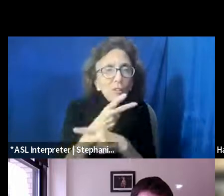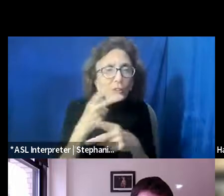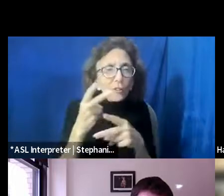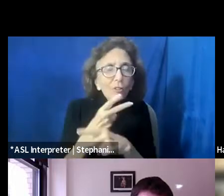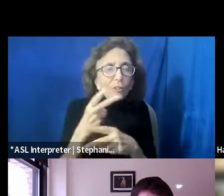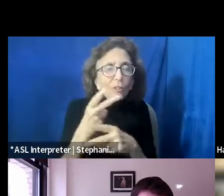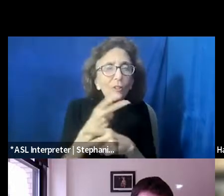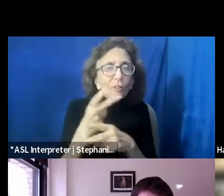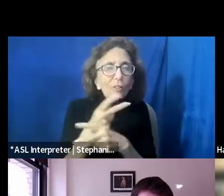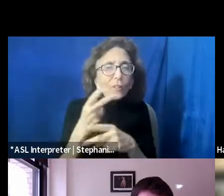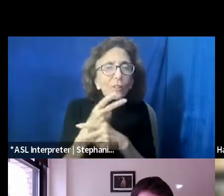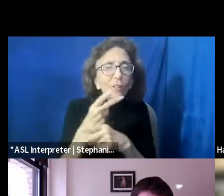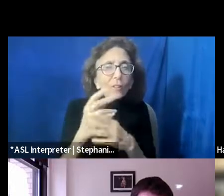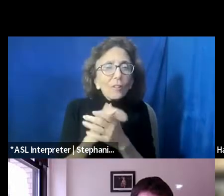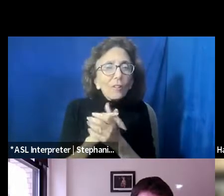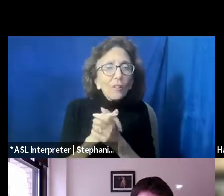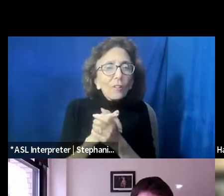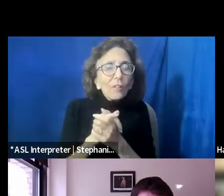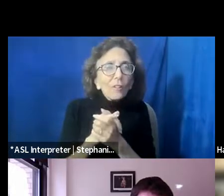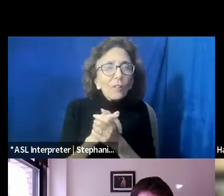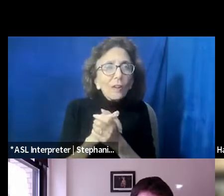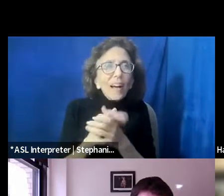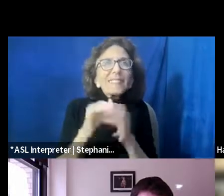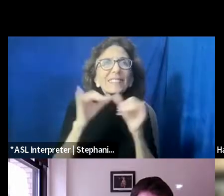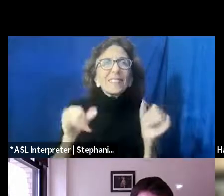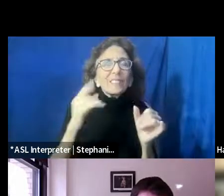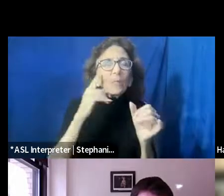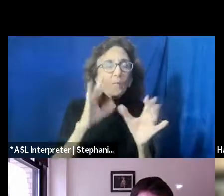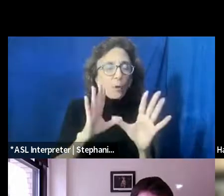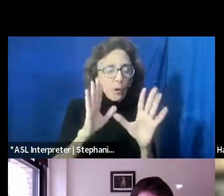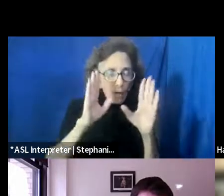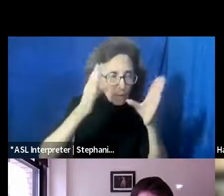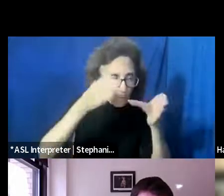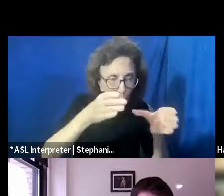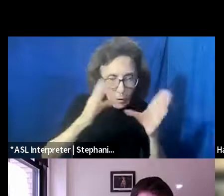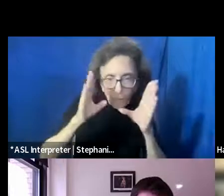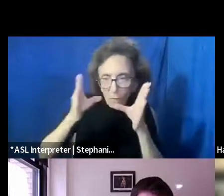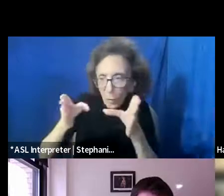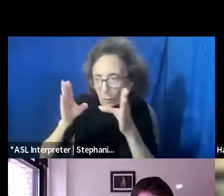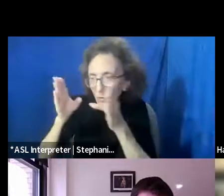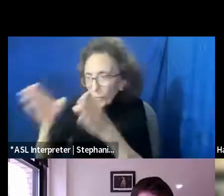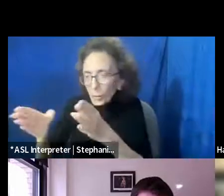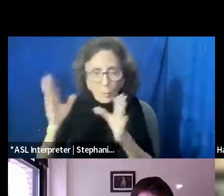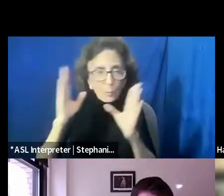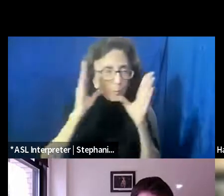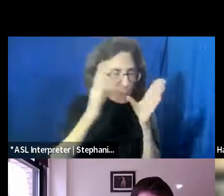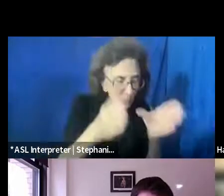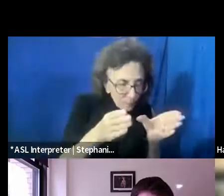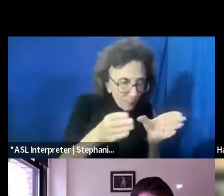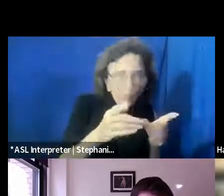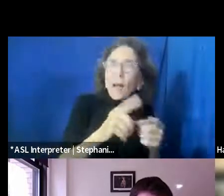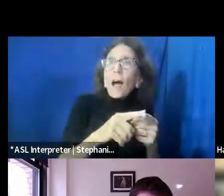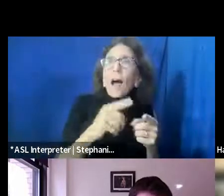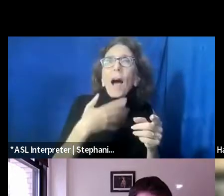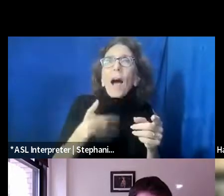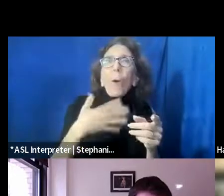sort of a bucket system, sort of places to like kind of go like, these are some things